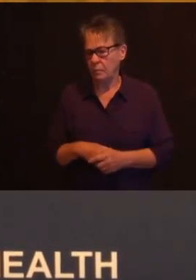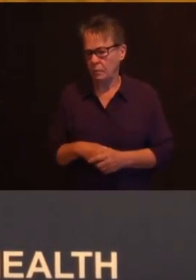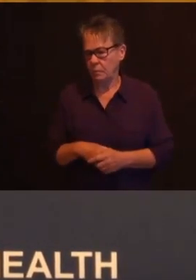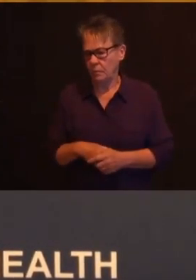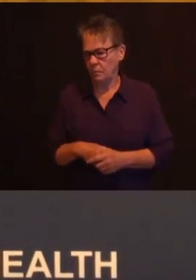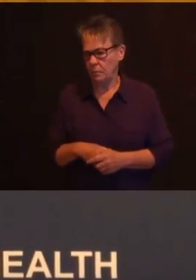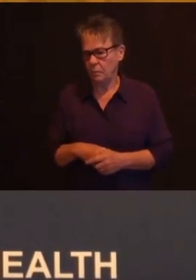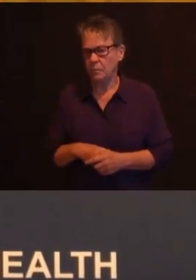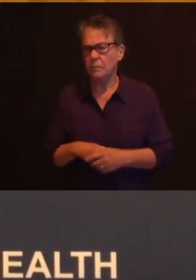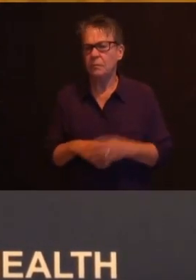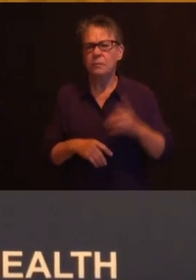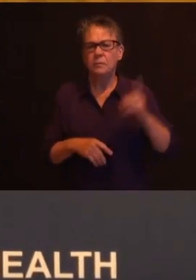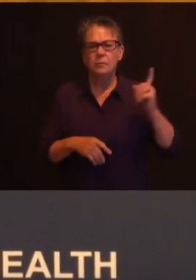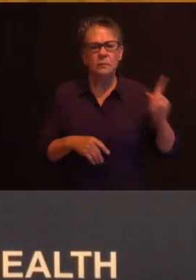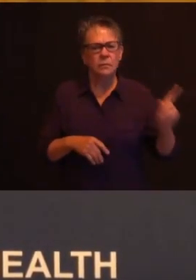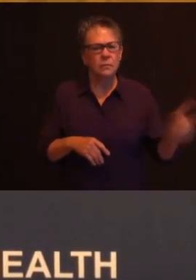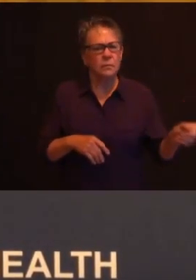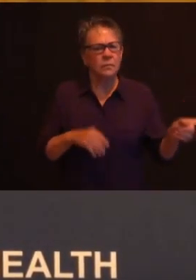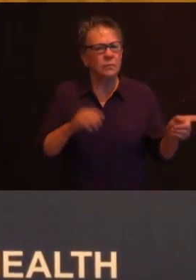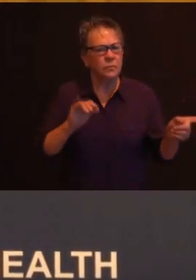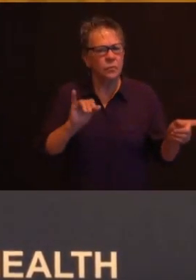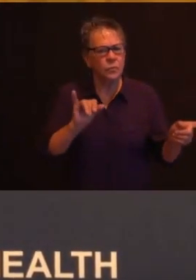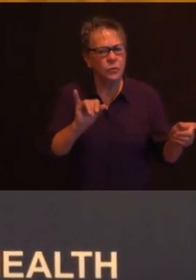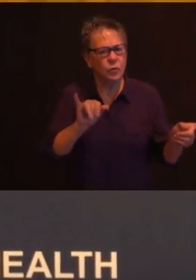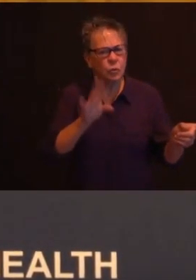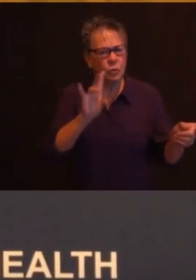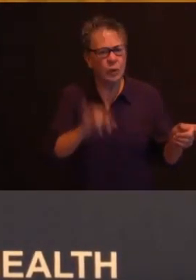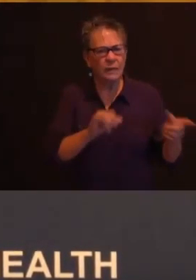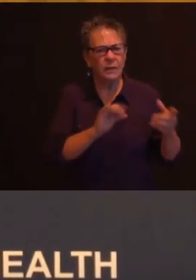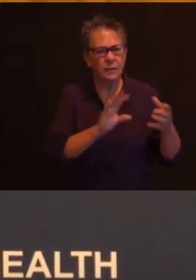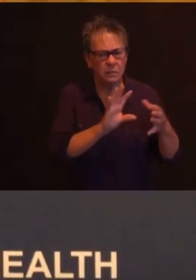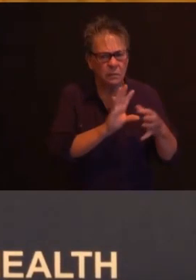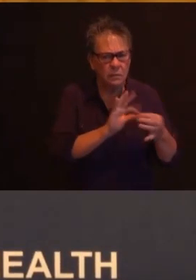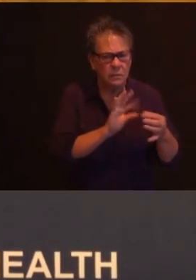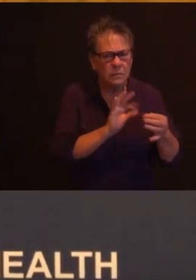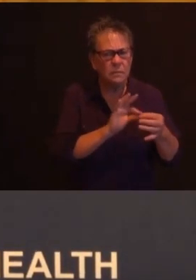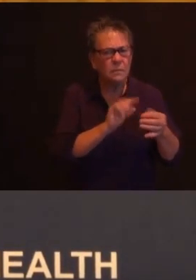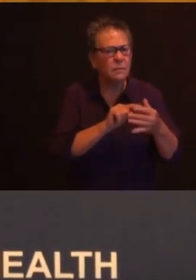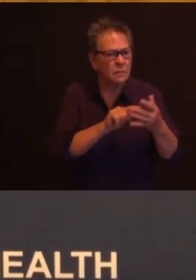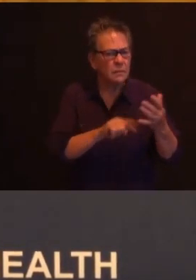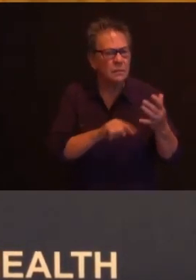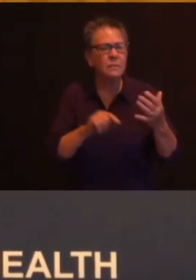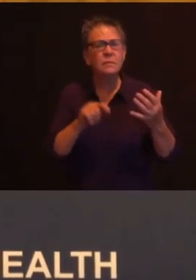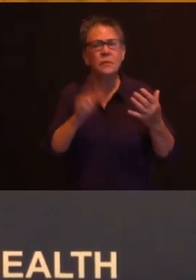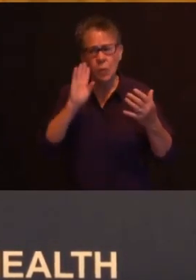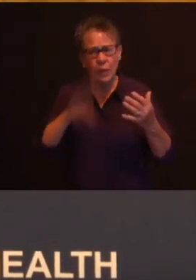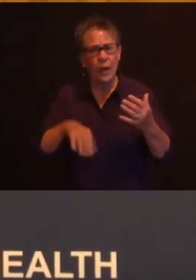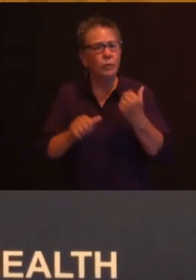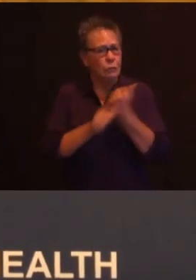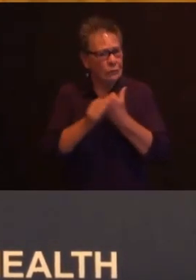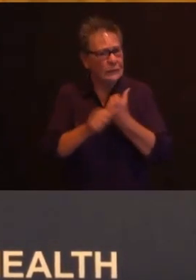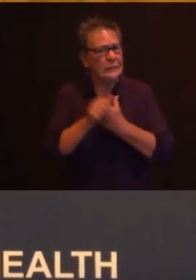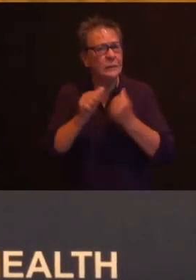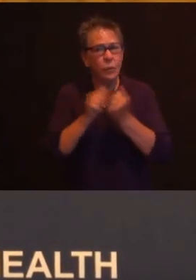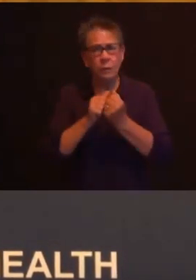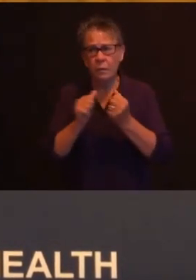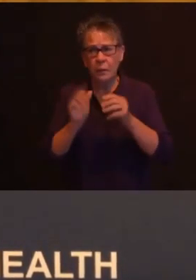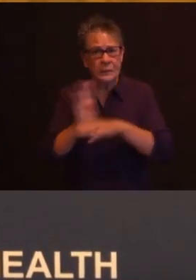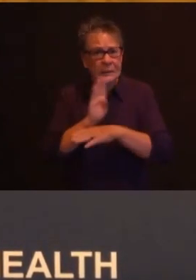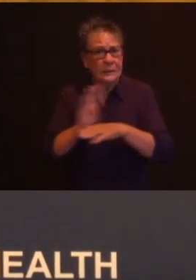some amount of risk reopening, but there's a further element of risk associated with hotspots that is something